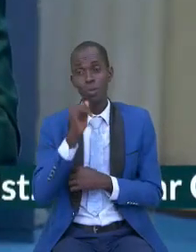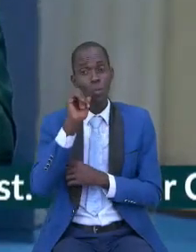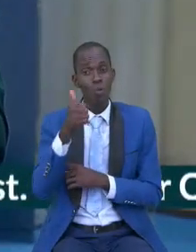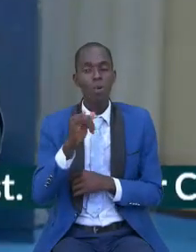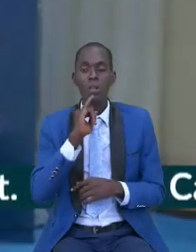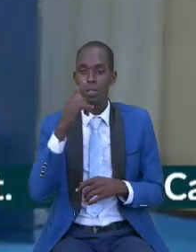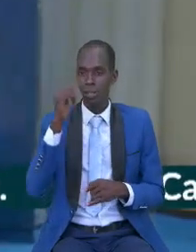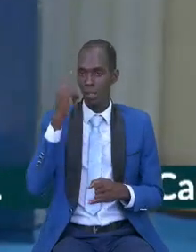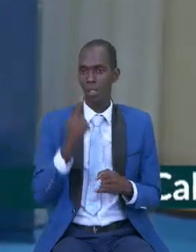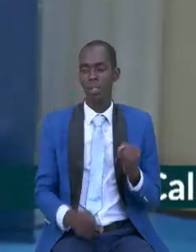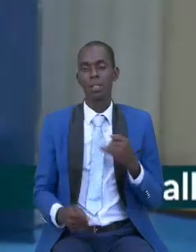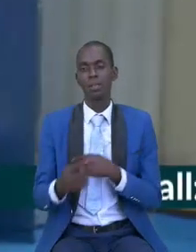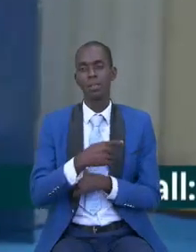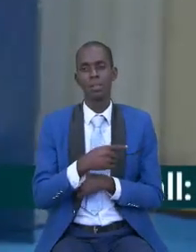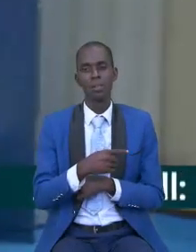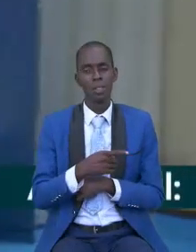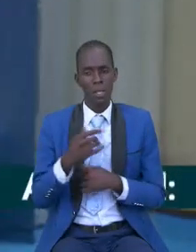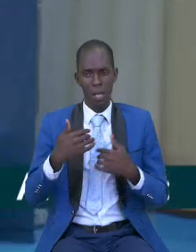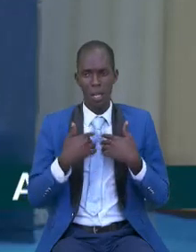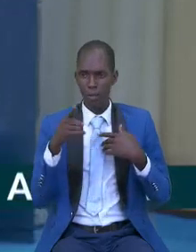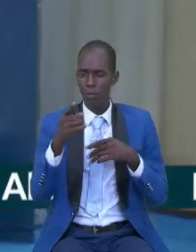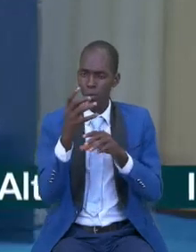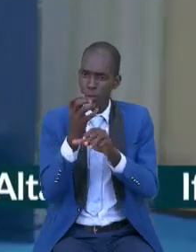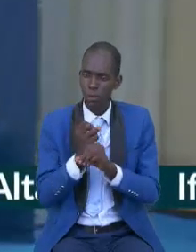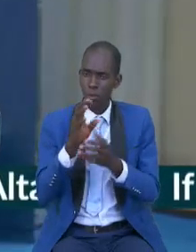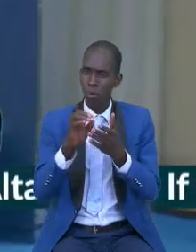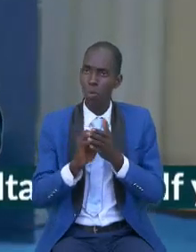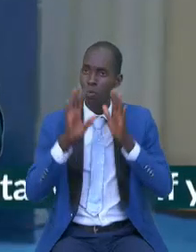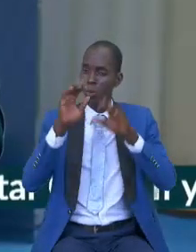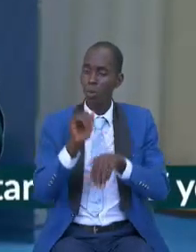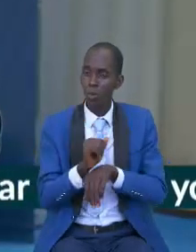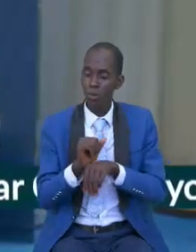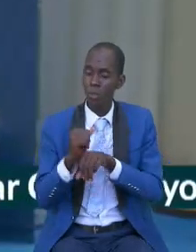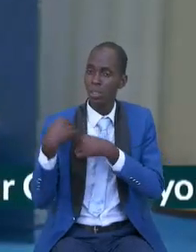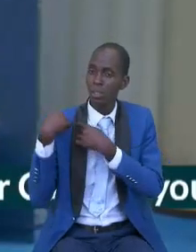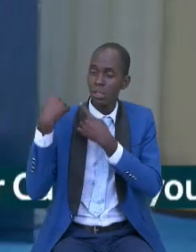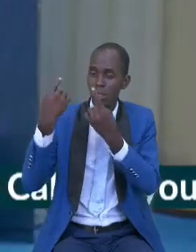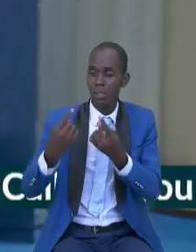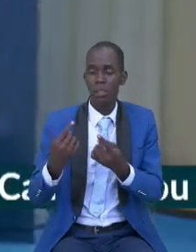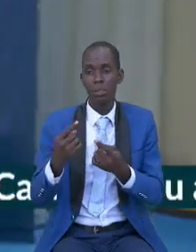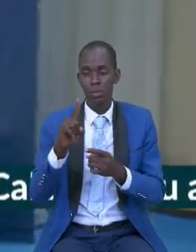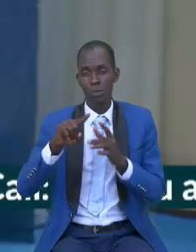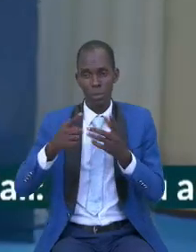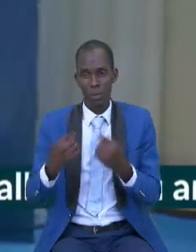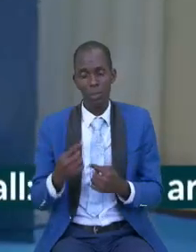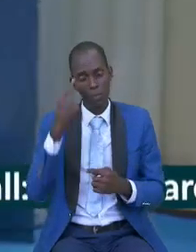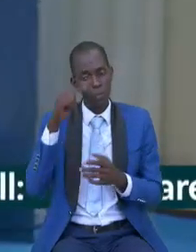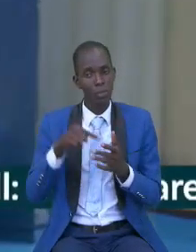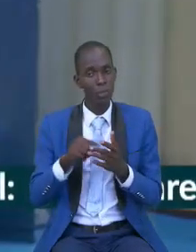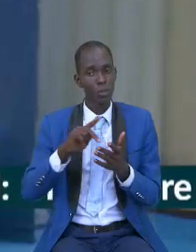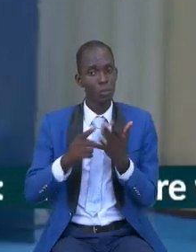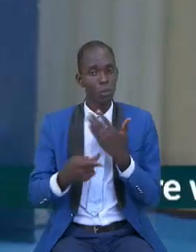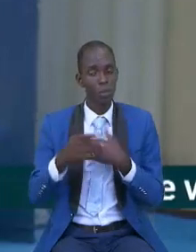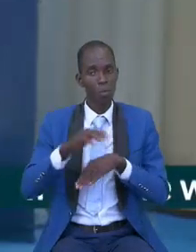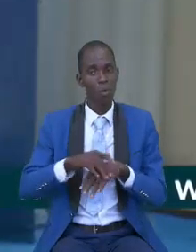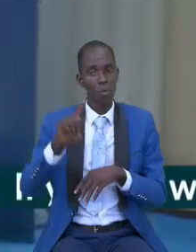you. Believe his power. Believe also in the prayer of a servant. As you are preparing your